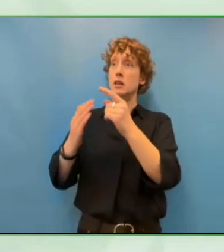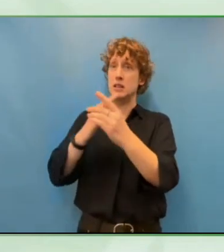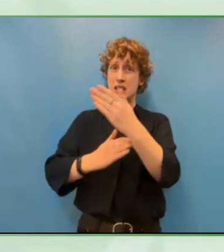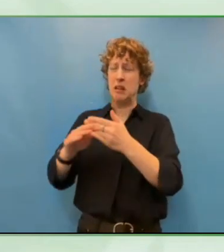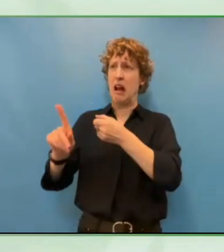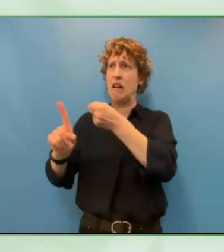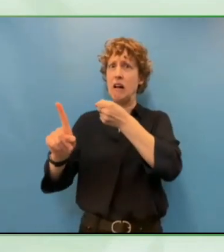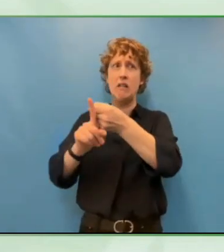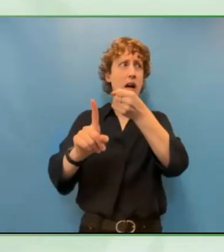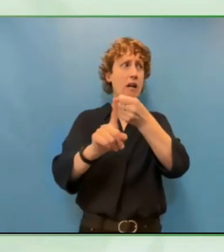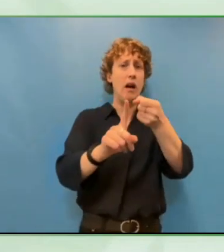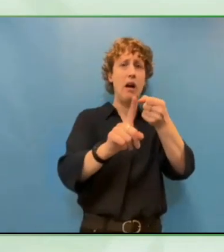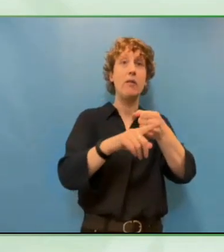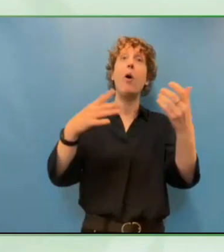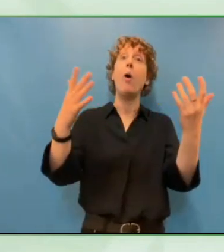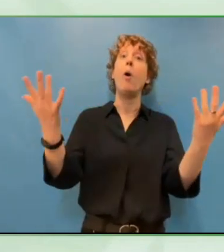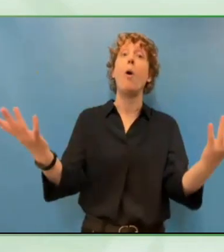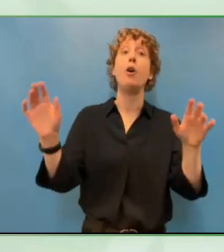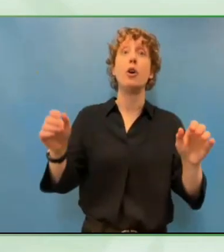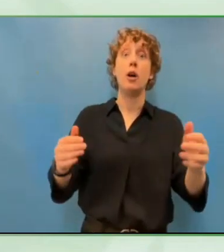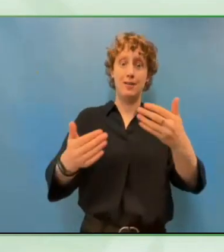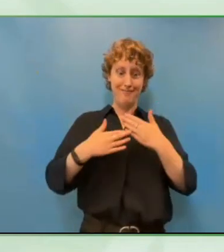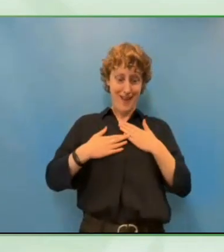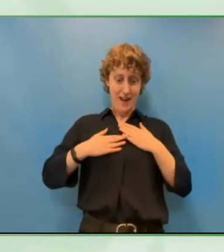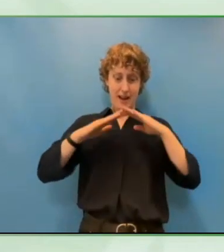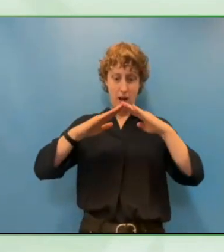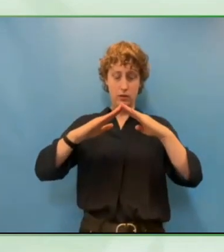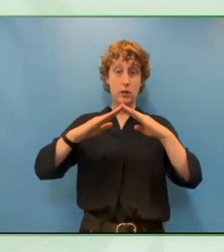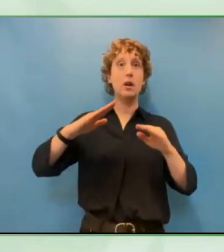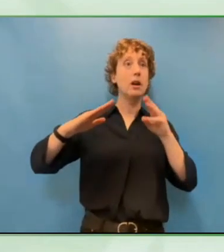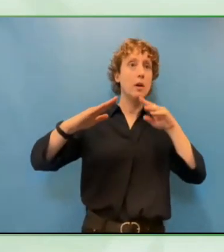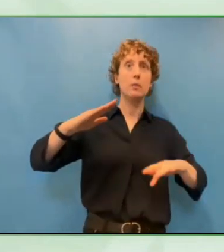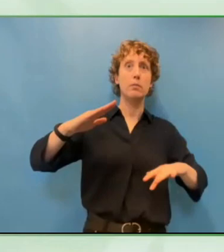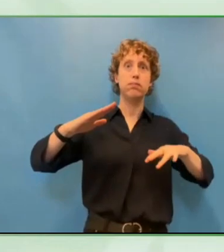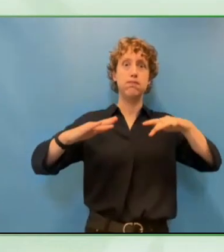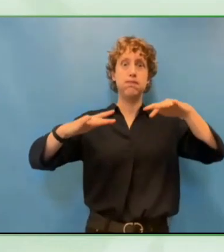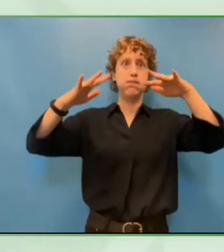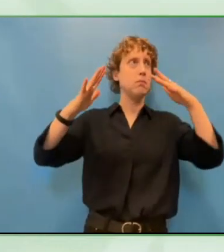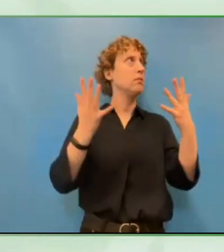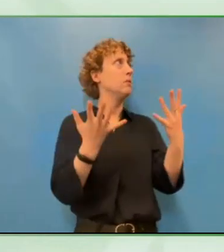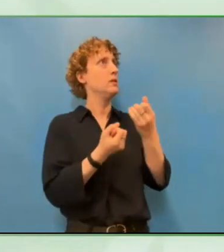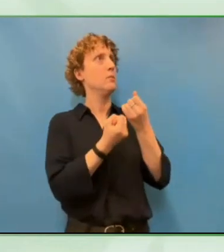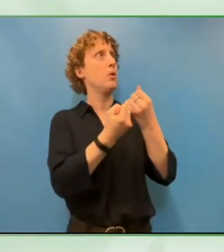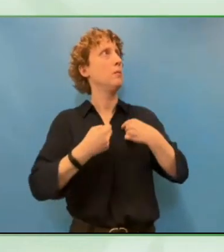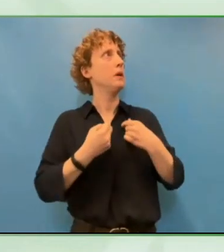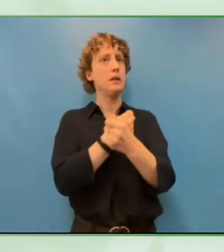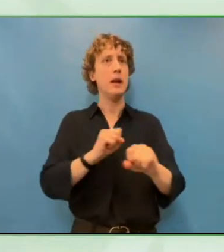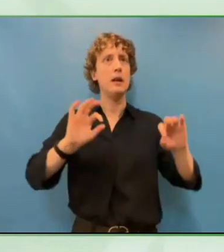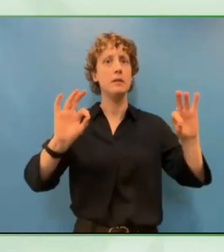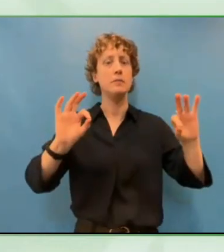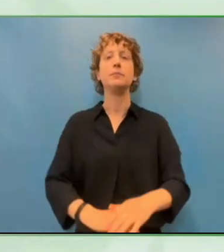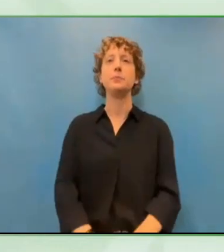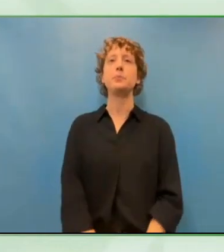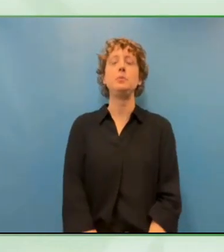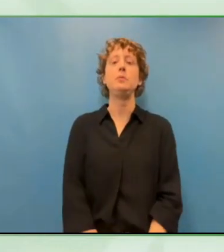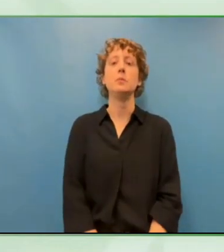be near your house when there's a flood. You also need to be supported in a safe way. And one of the things we